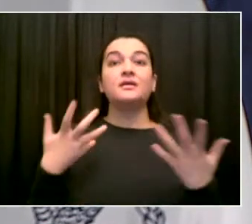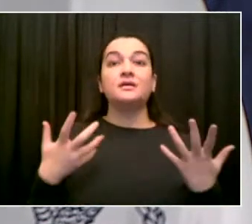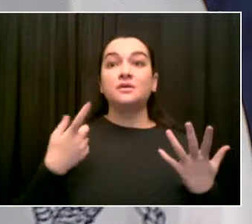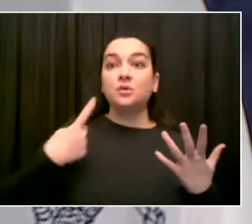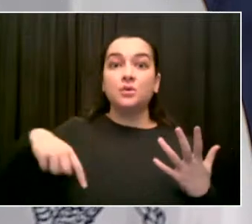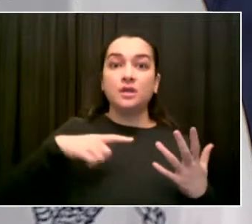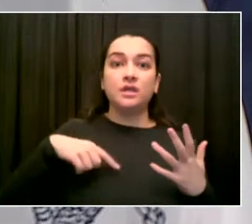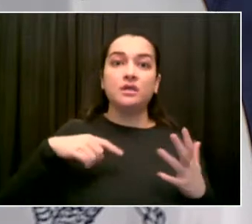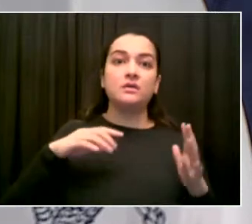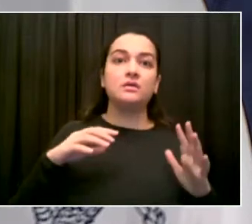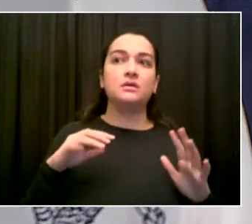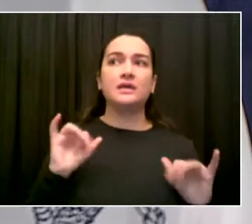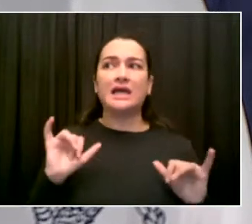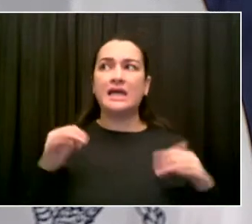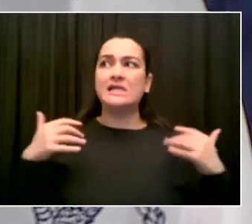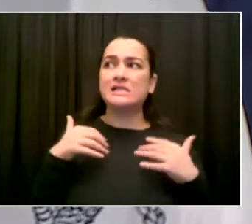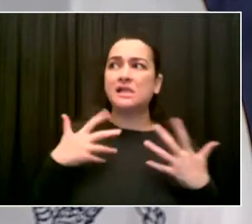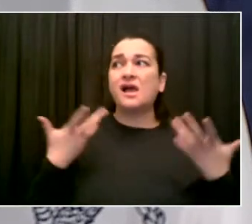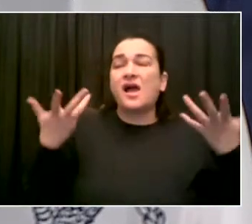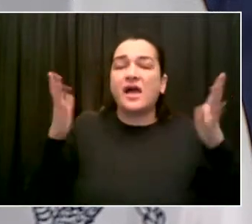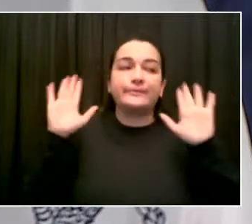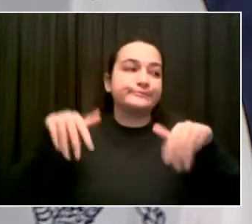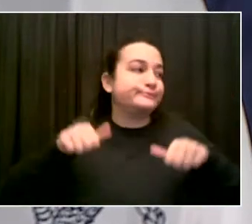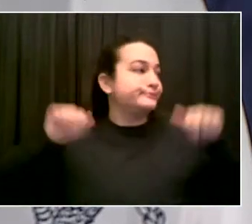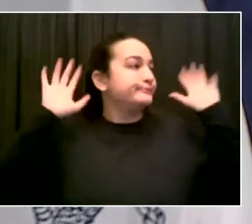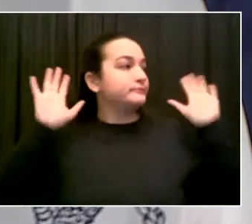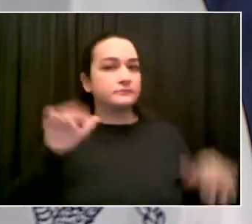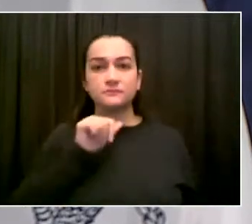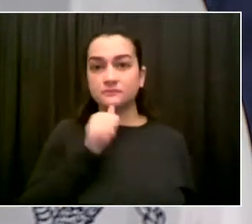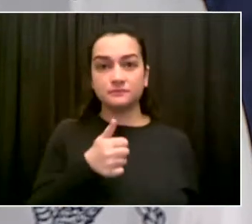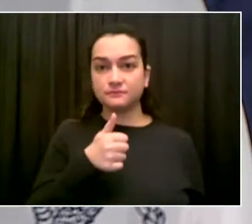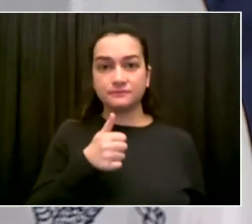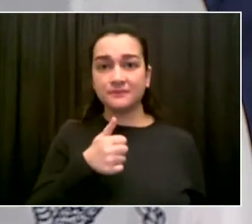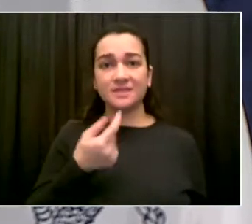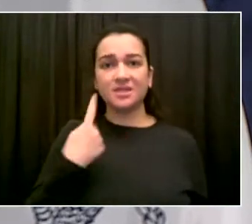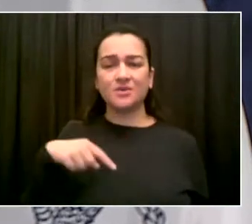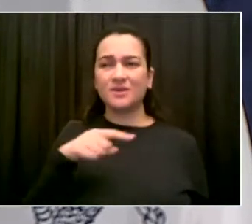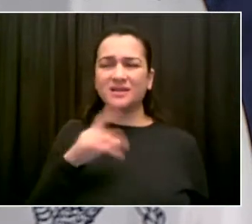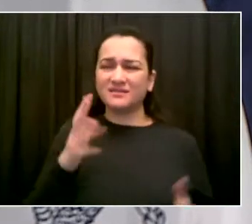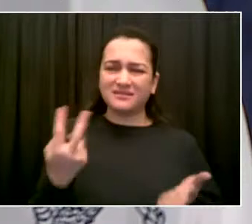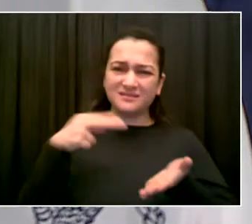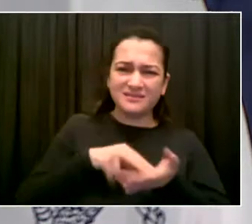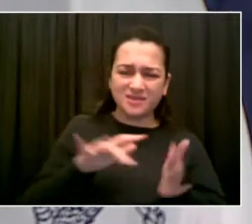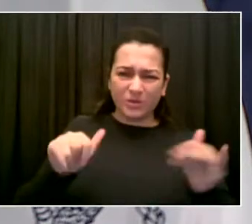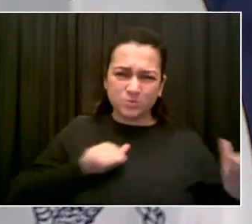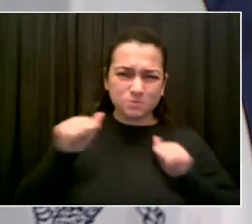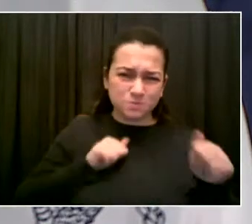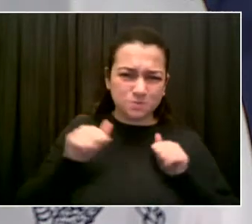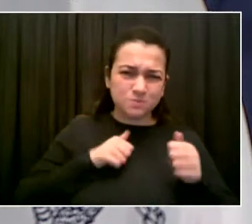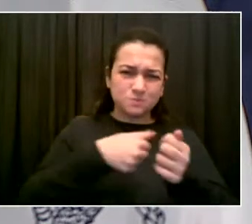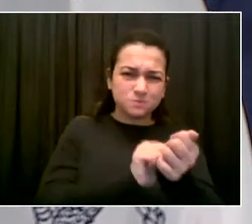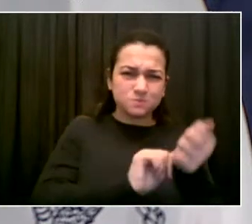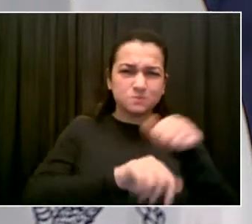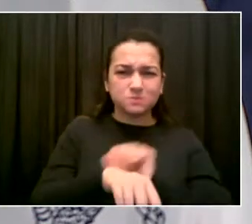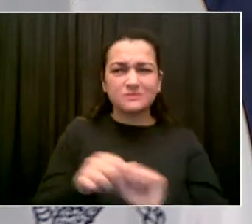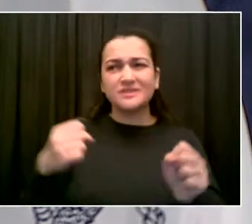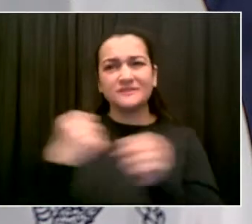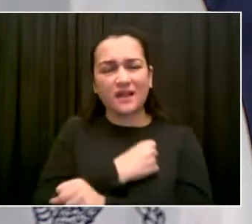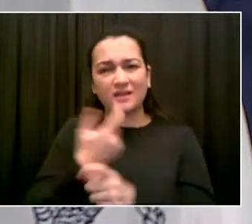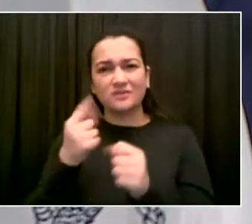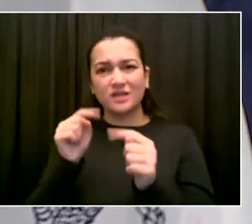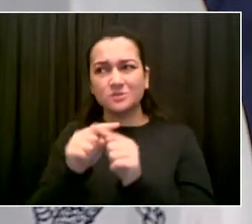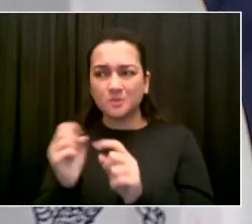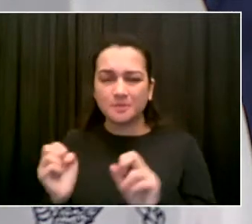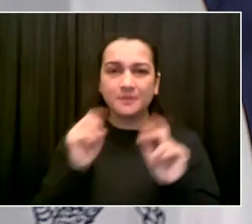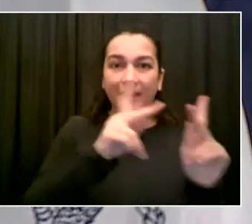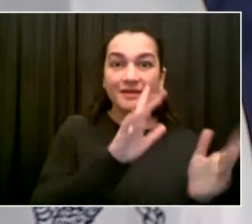But we're going to address all of these issues. The mental health needs of families and kids, the shootings, we're getting out